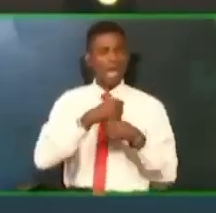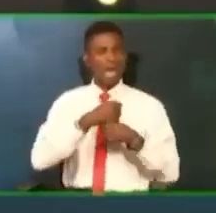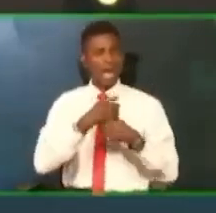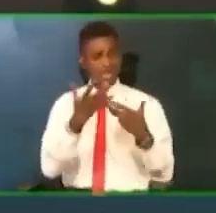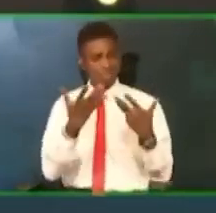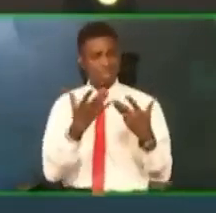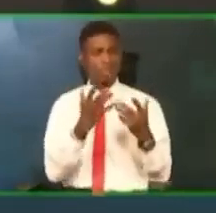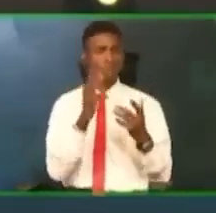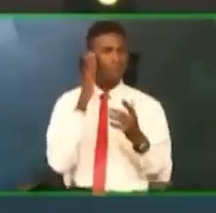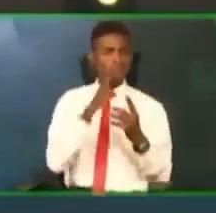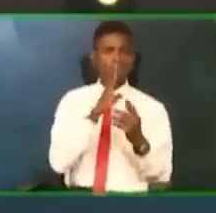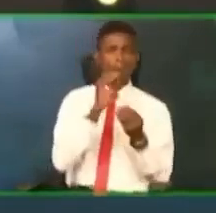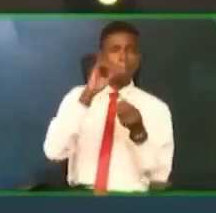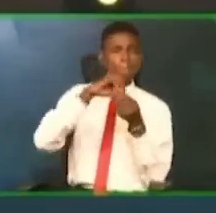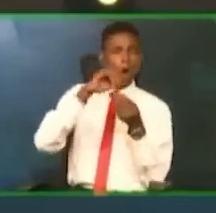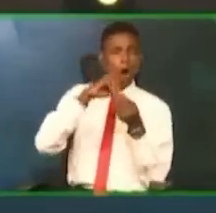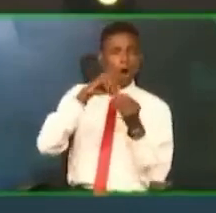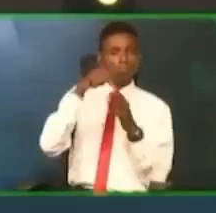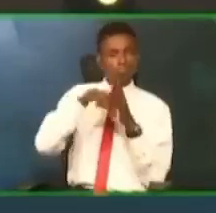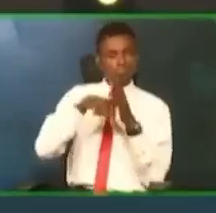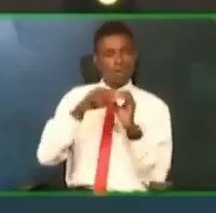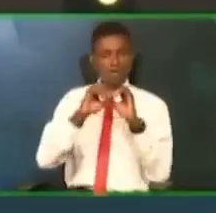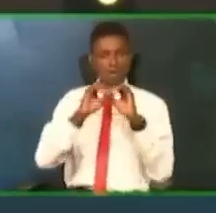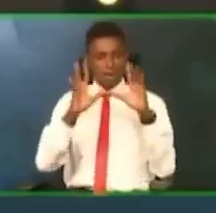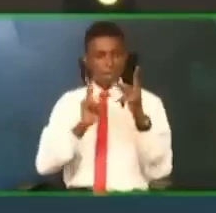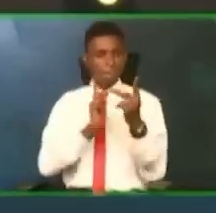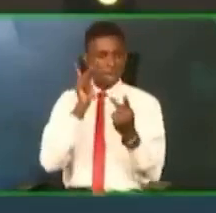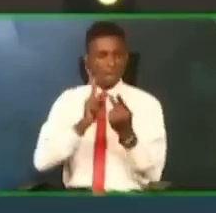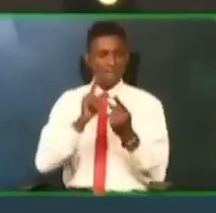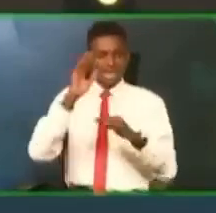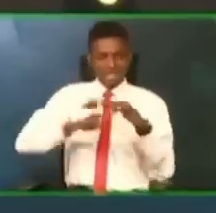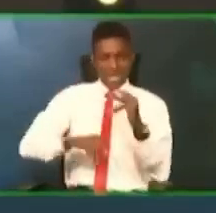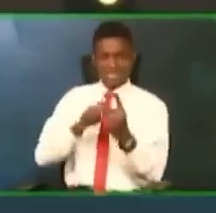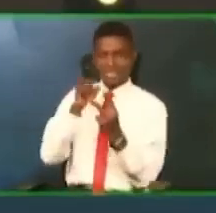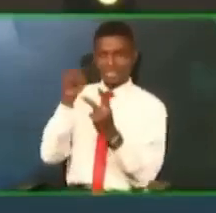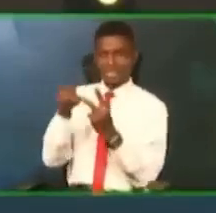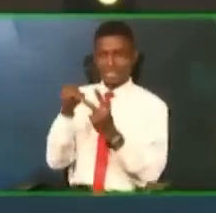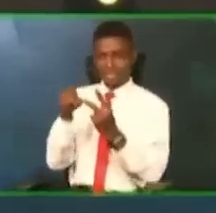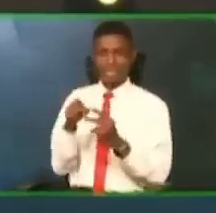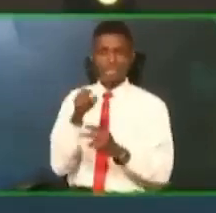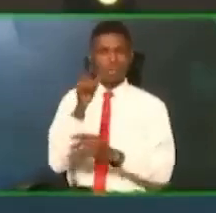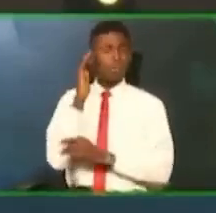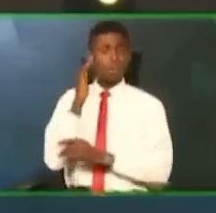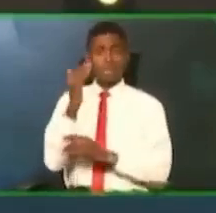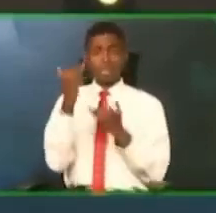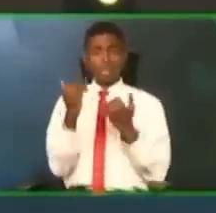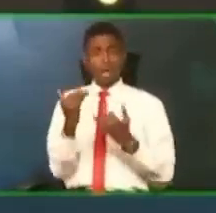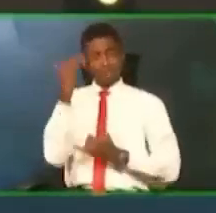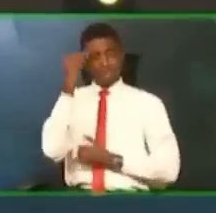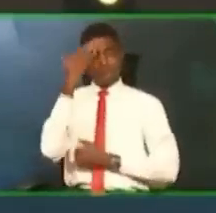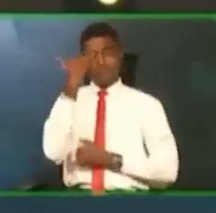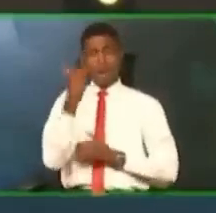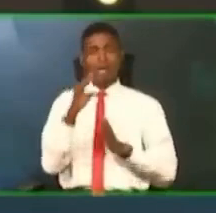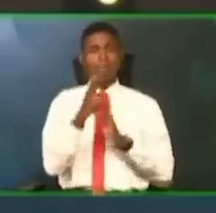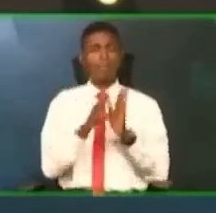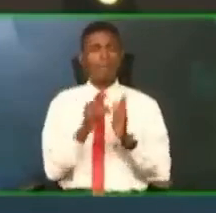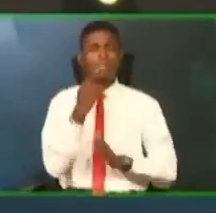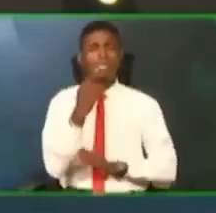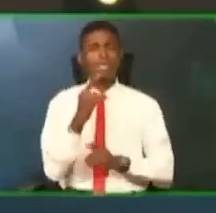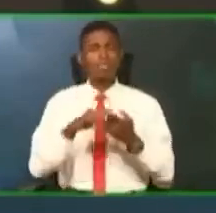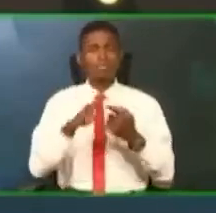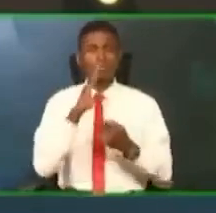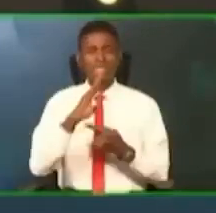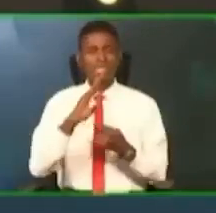an array of options. You will now know why the Bible says to be transformed. Because